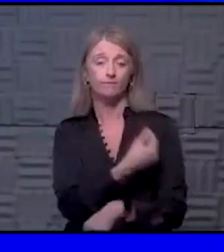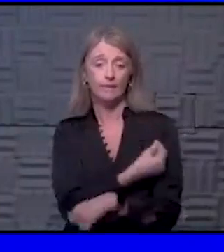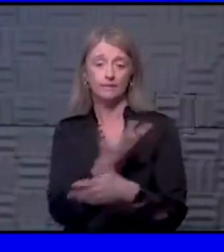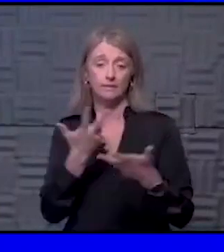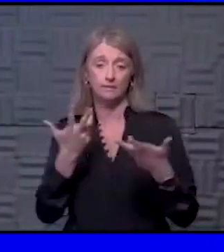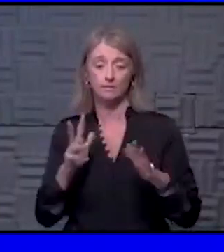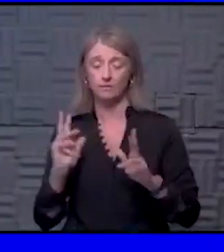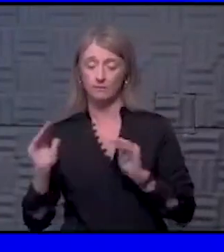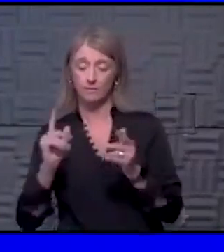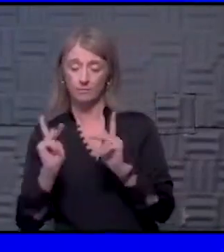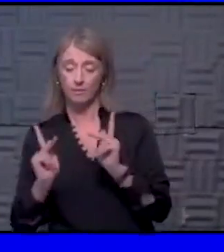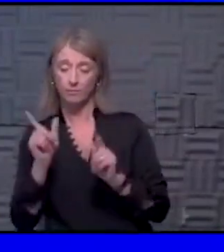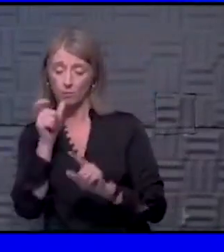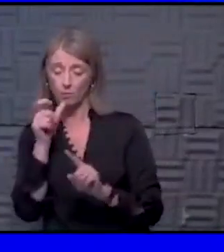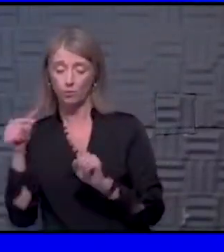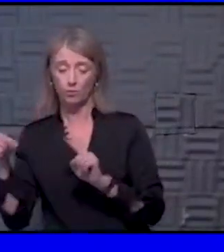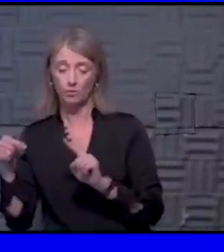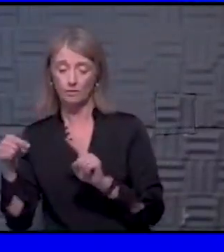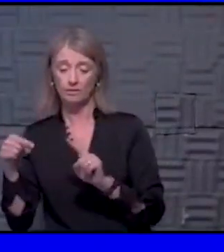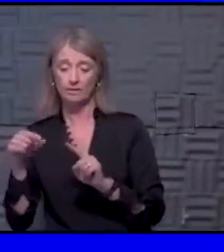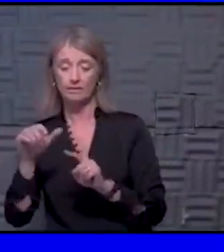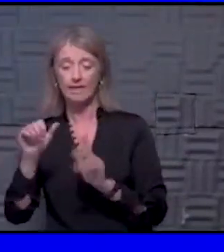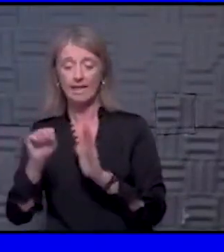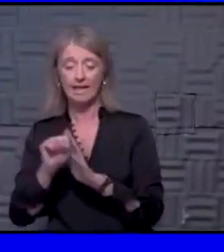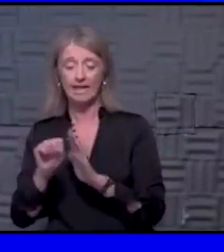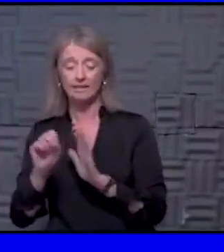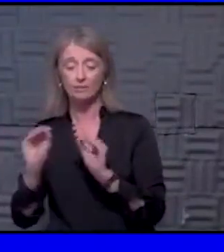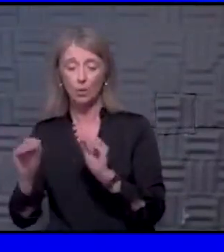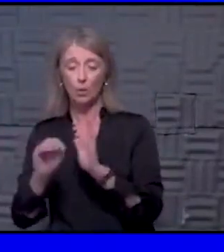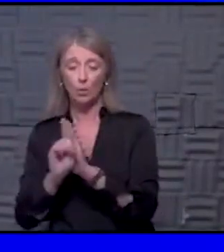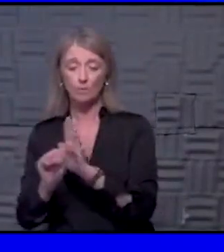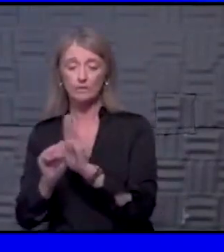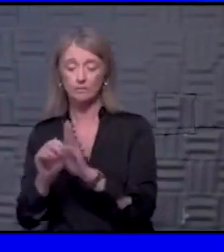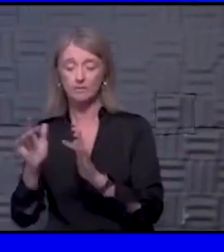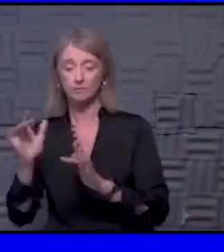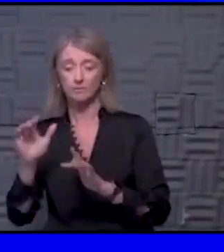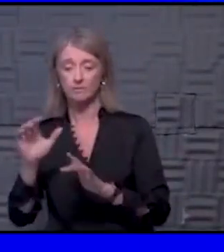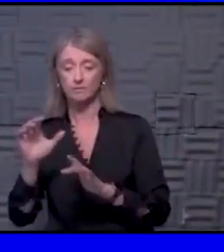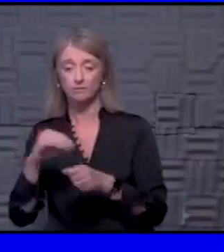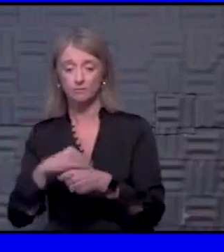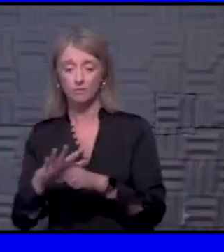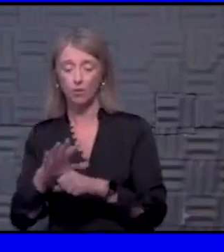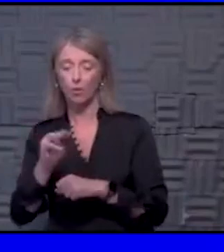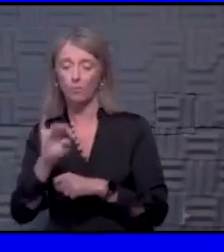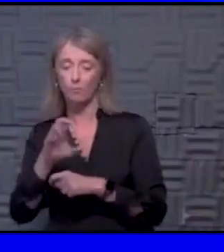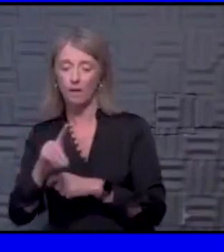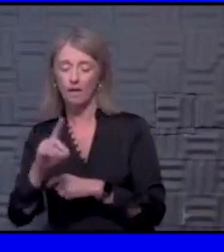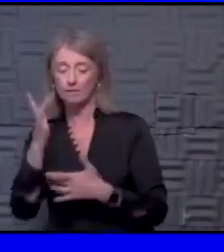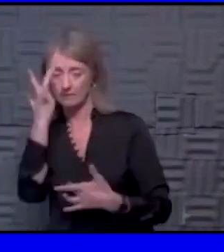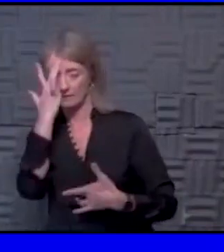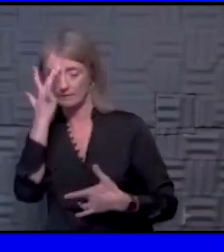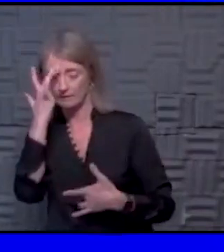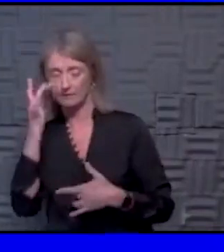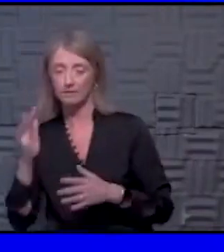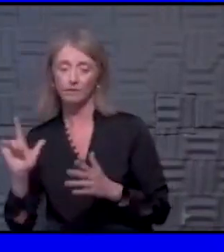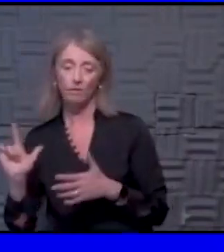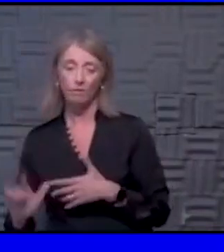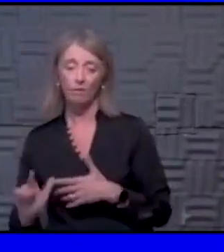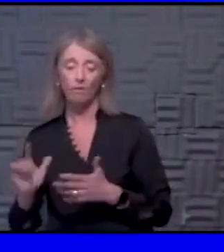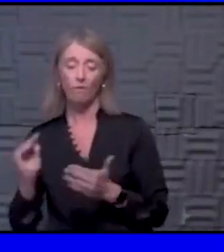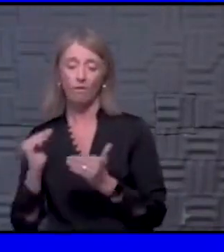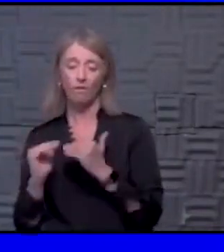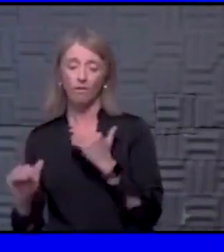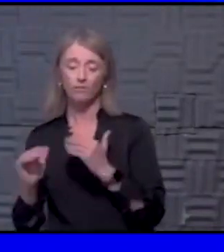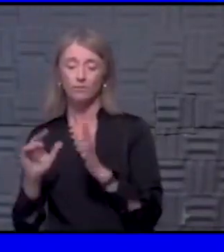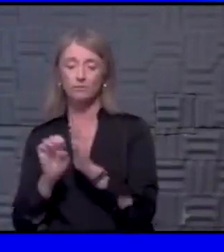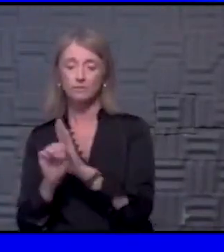vaccinated compared to people who had asymptomatic disease, meaning no symptoms at all, or mild disease with very low level of